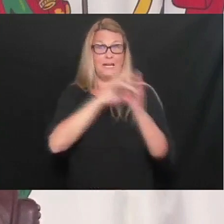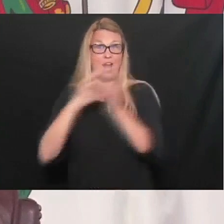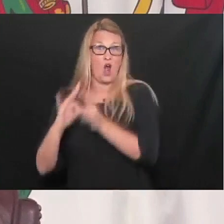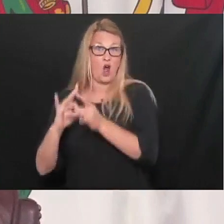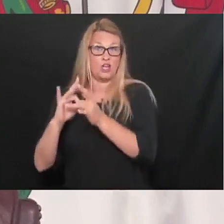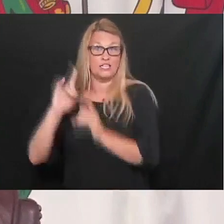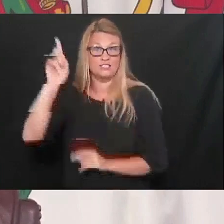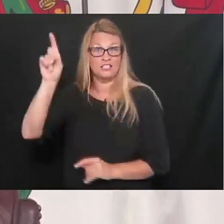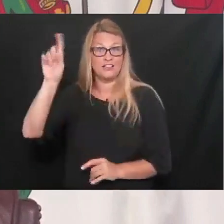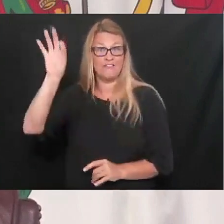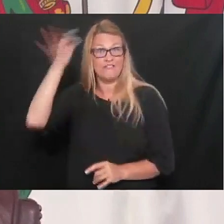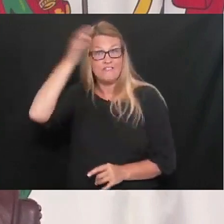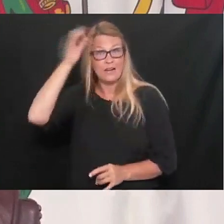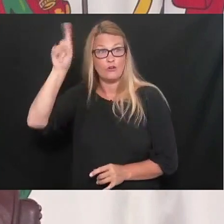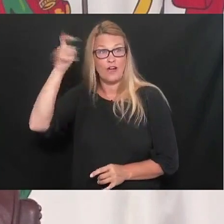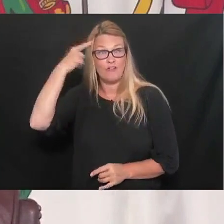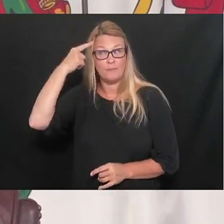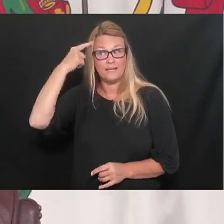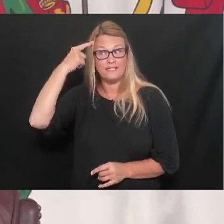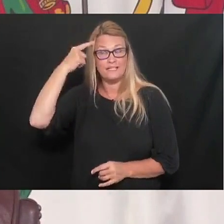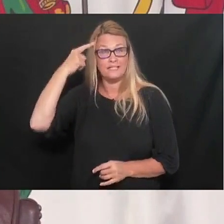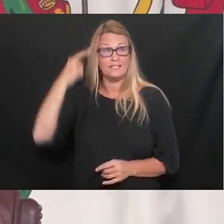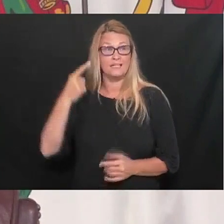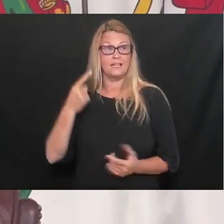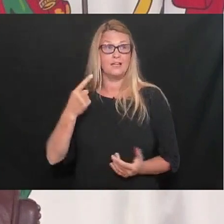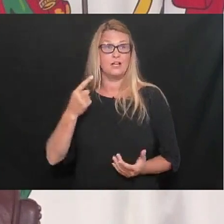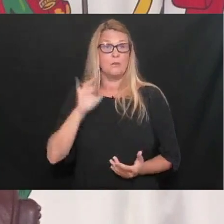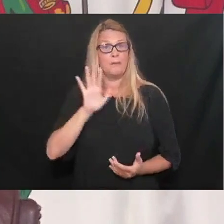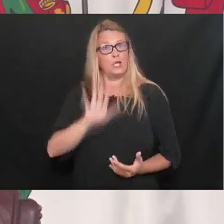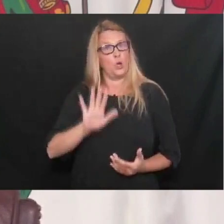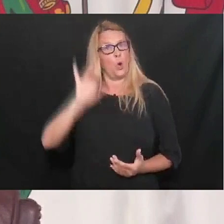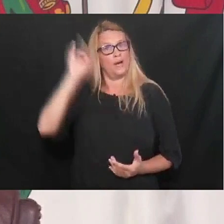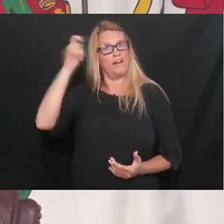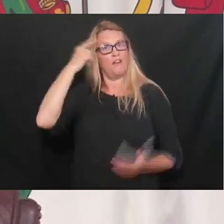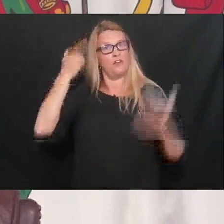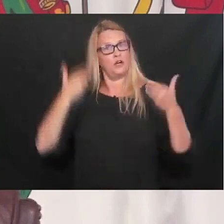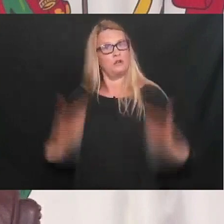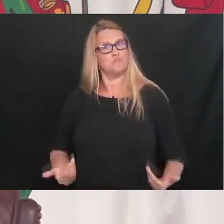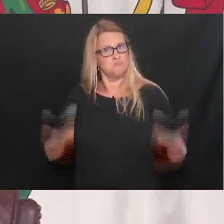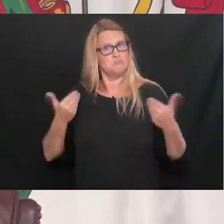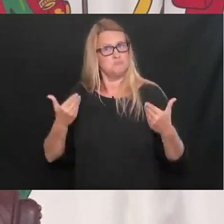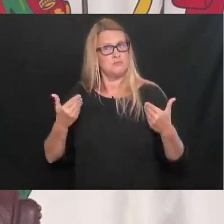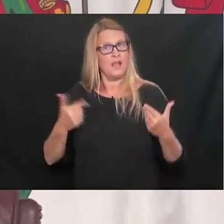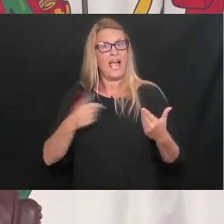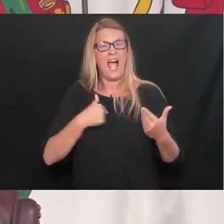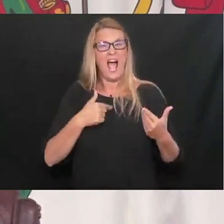federal government, you know. But as your governor and everything, I